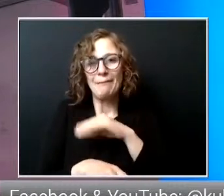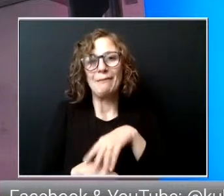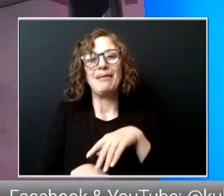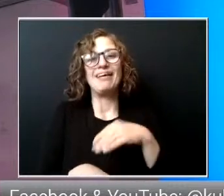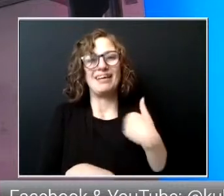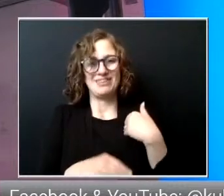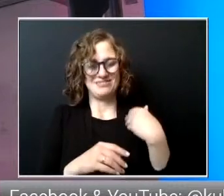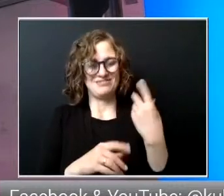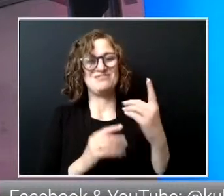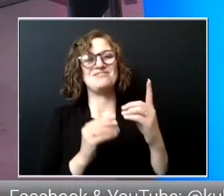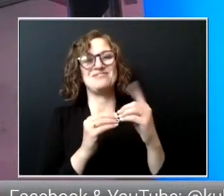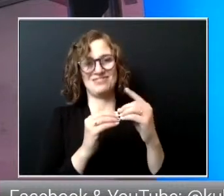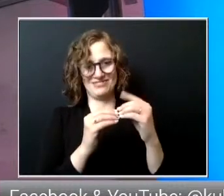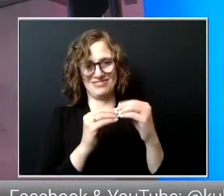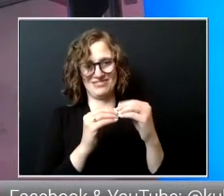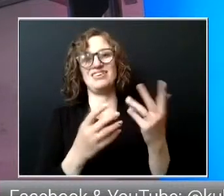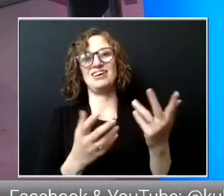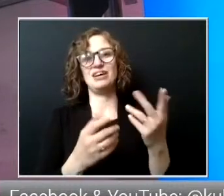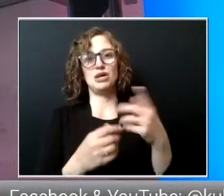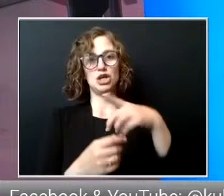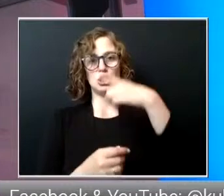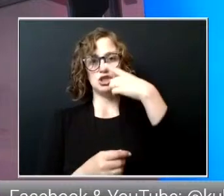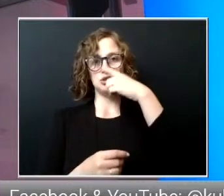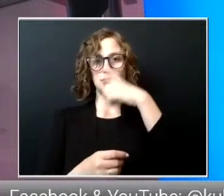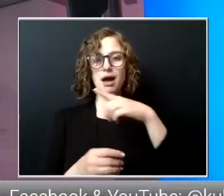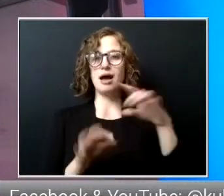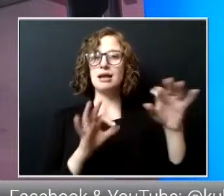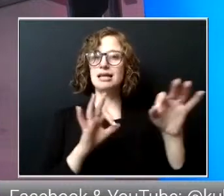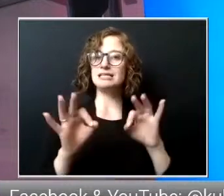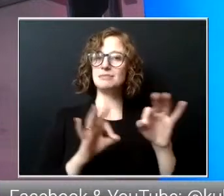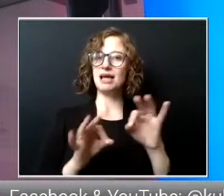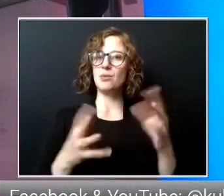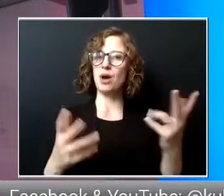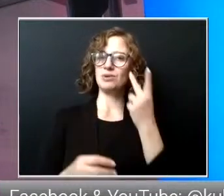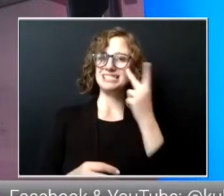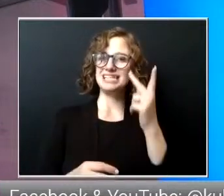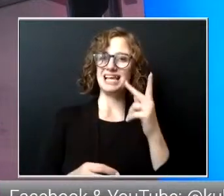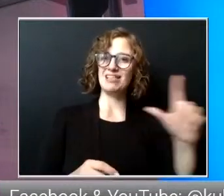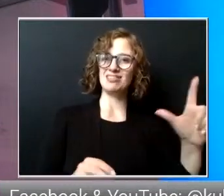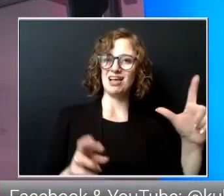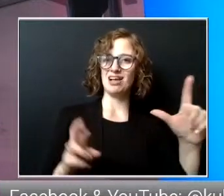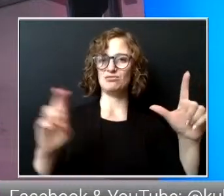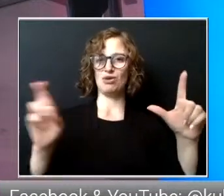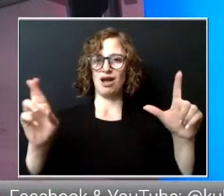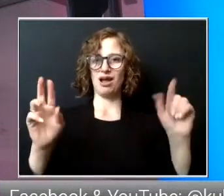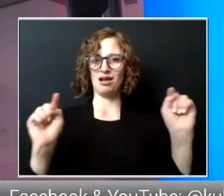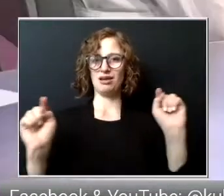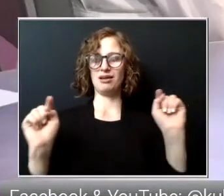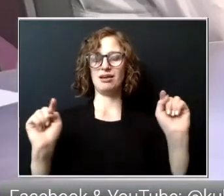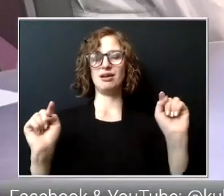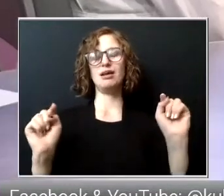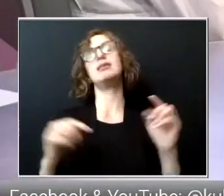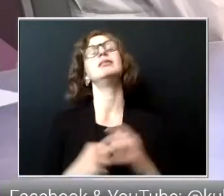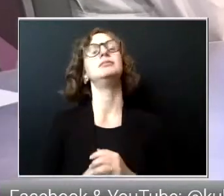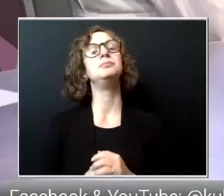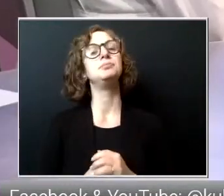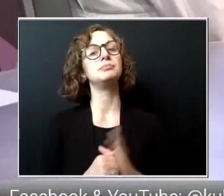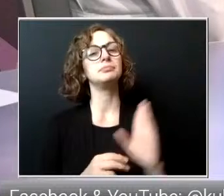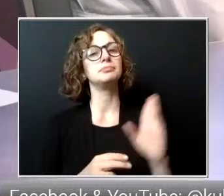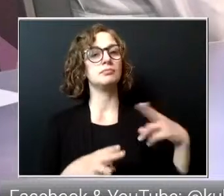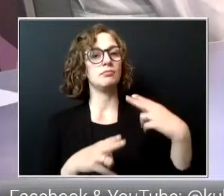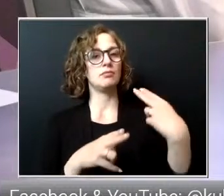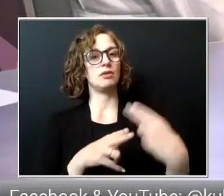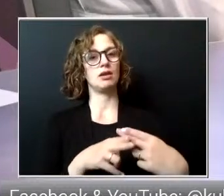time I would love for you to explain to us what we're seeing on the left and on the right. So this is called an apical